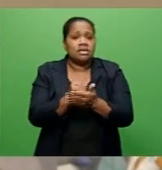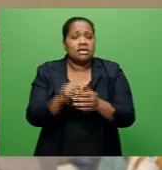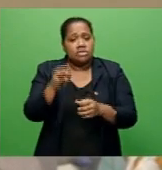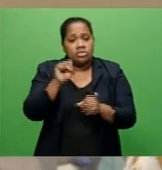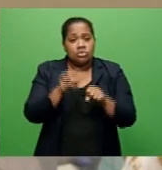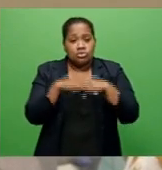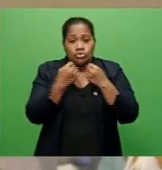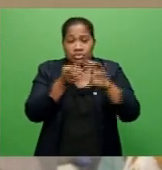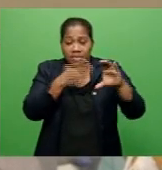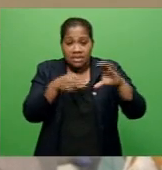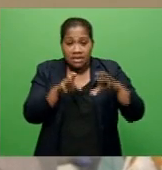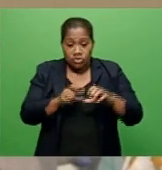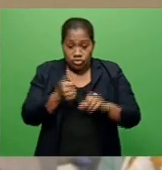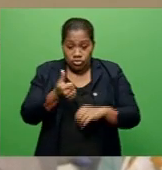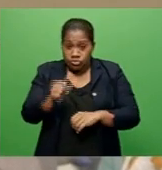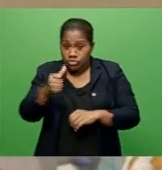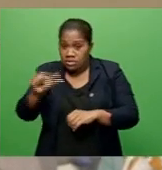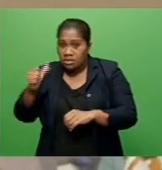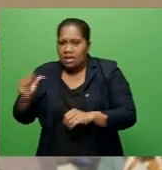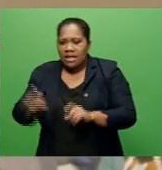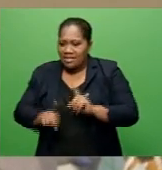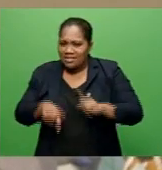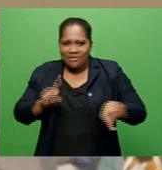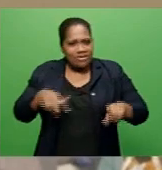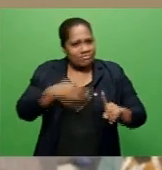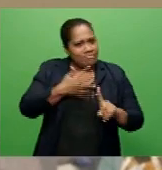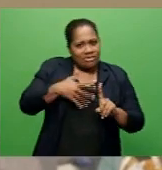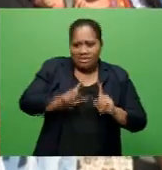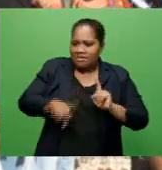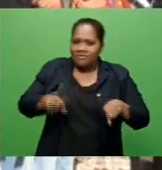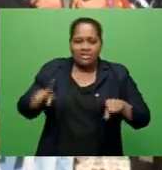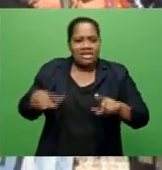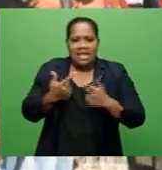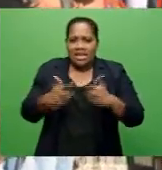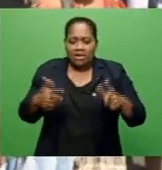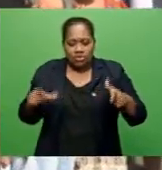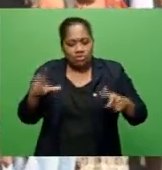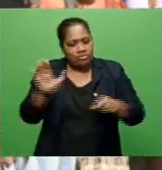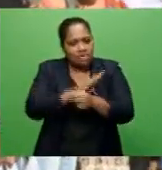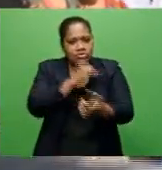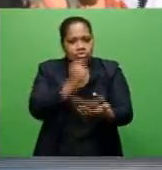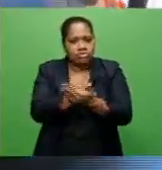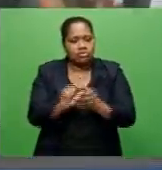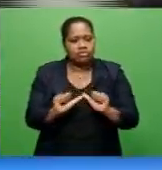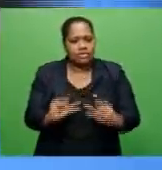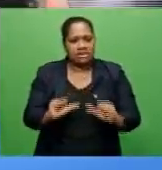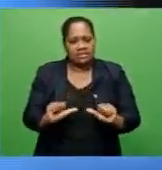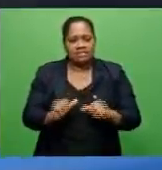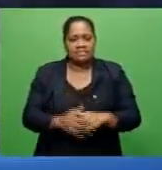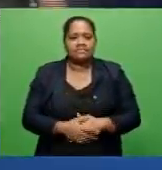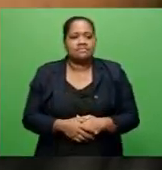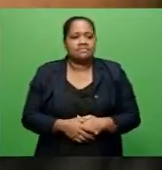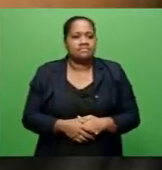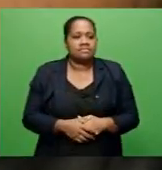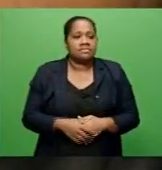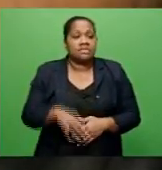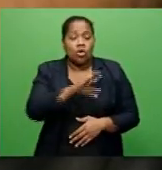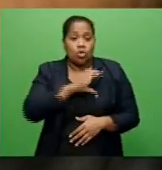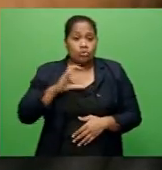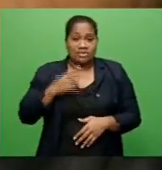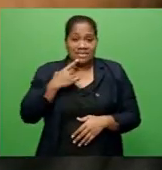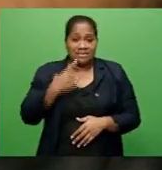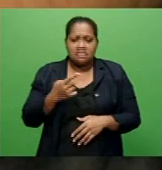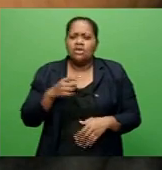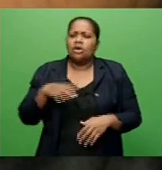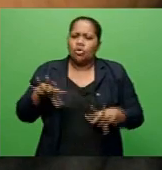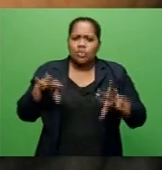different backgrounds and especially different languages are protected. The Online Safety Commission says it receives troubling